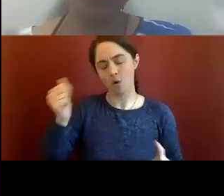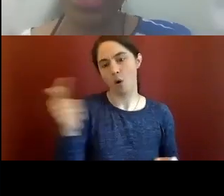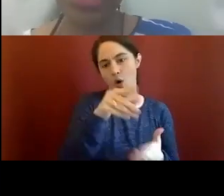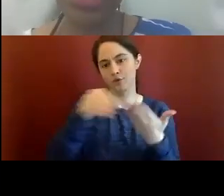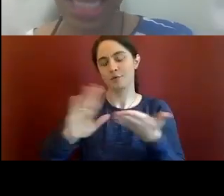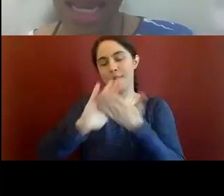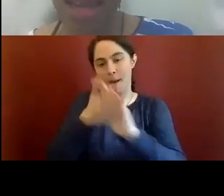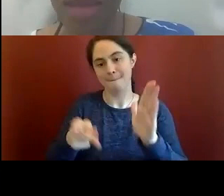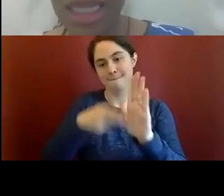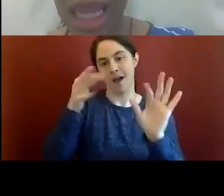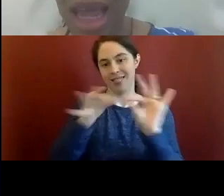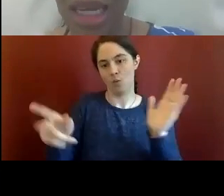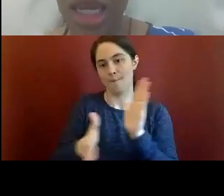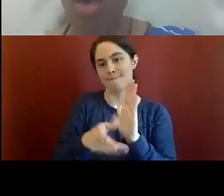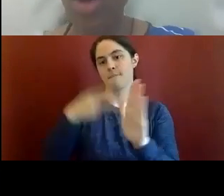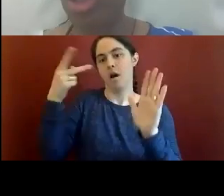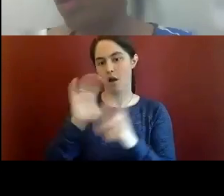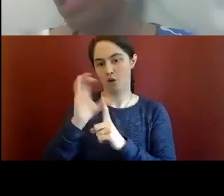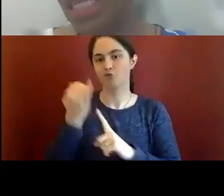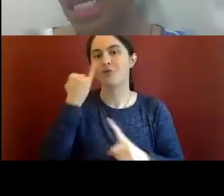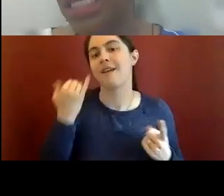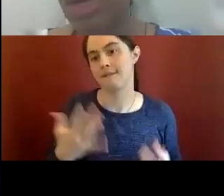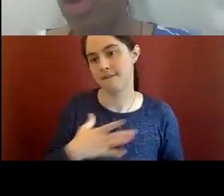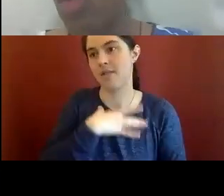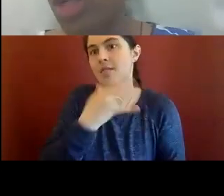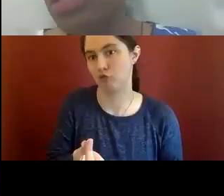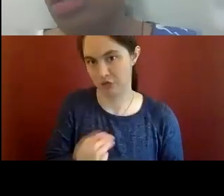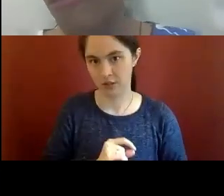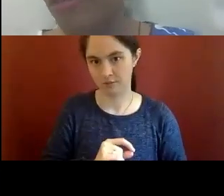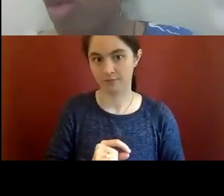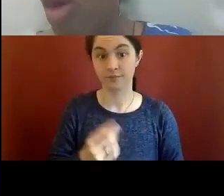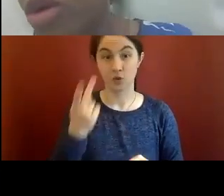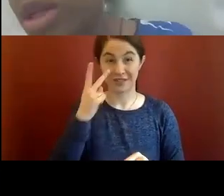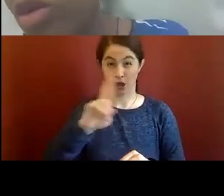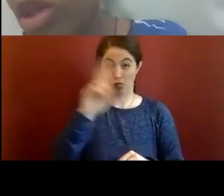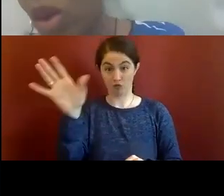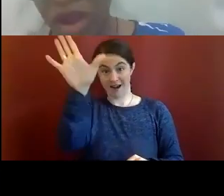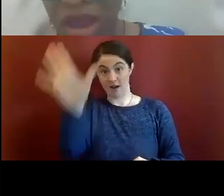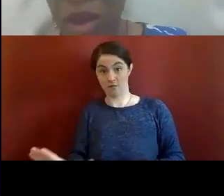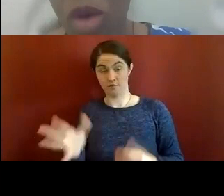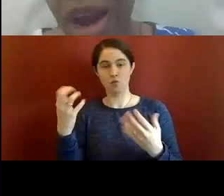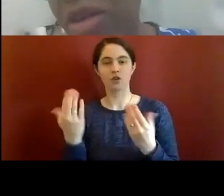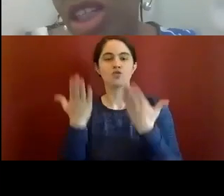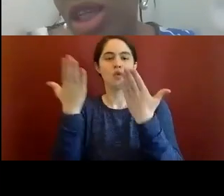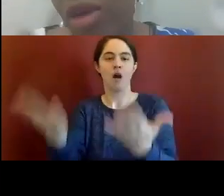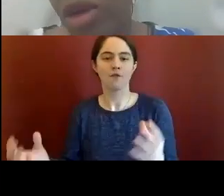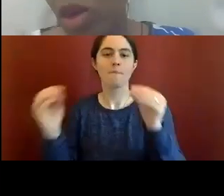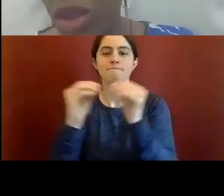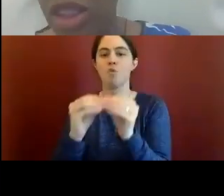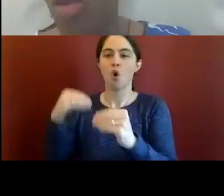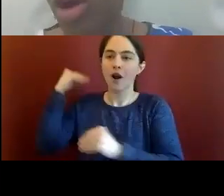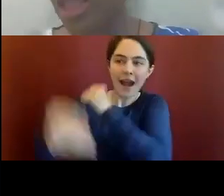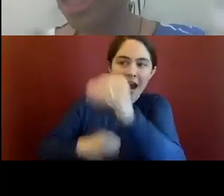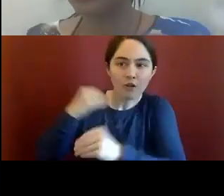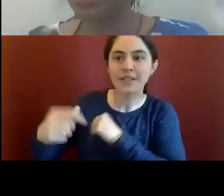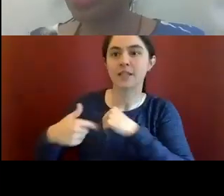on the right side of the slide, what you will see is that we want to offer more world language courses, more heritage language